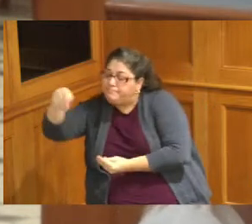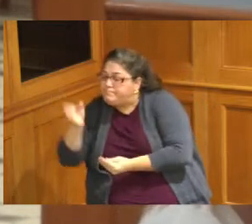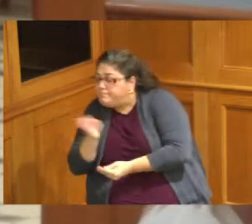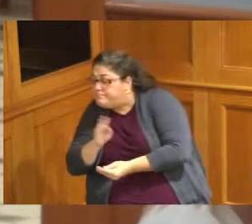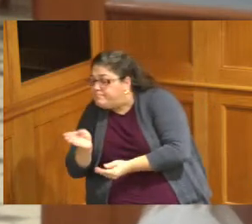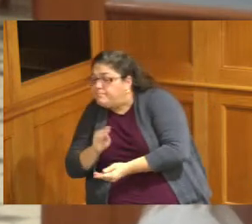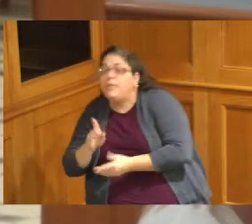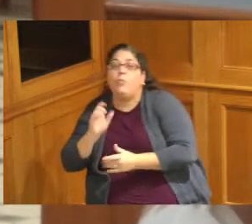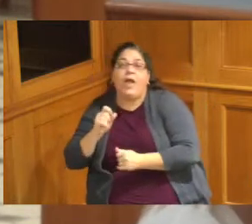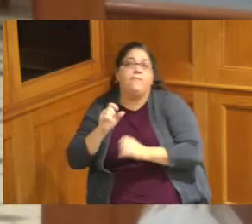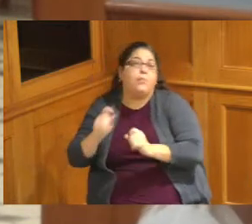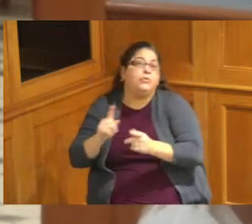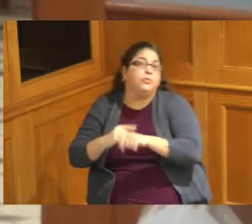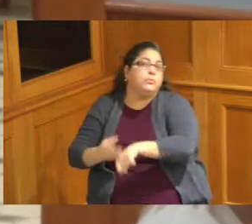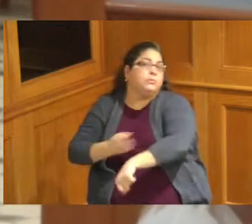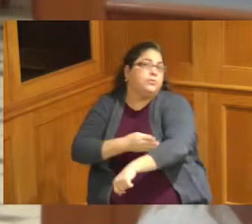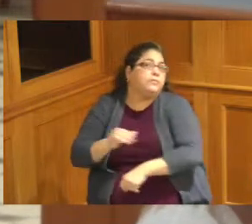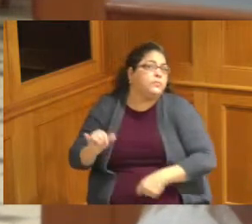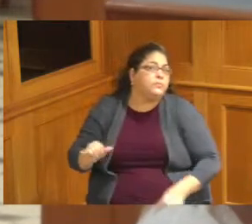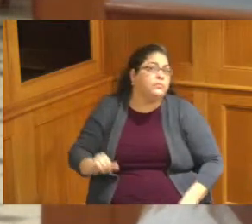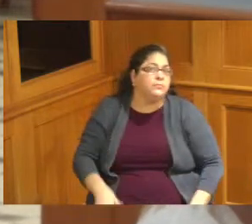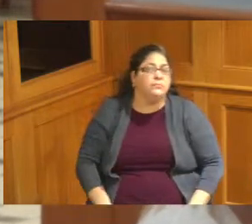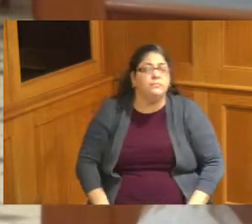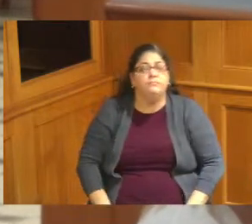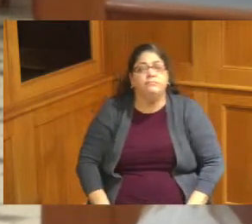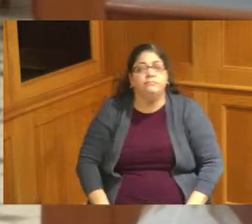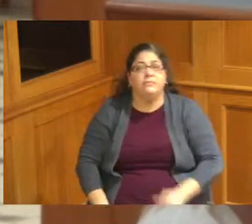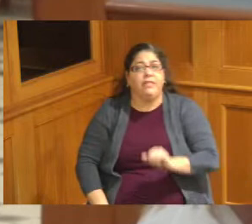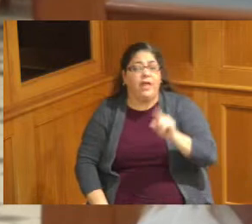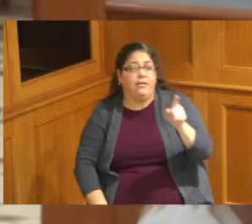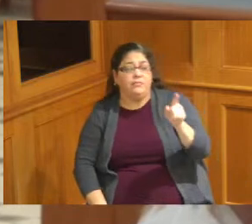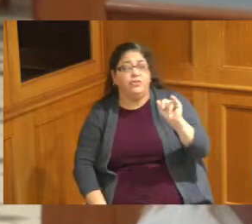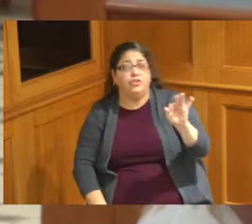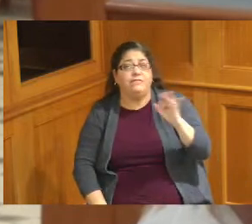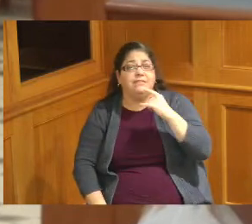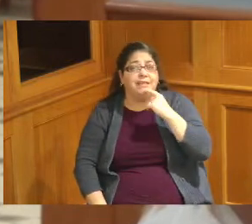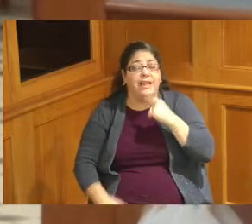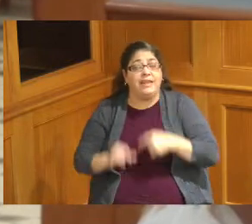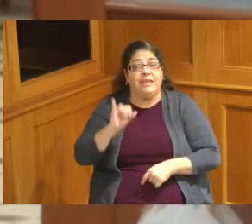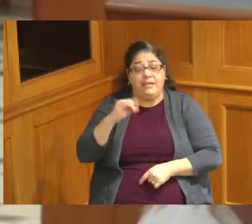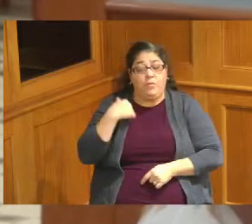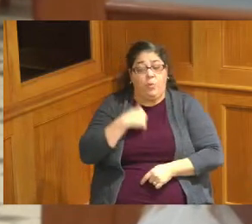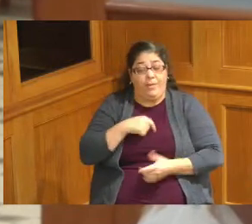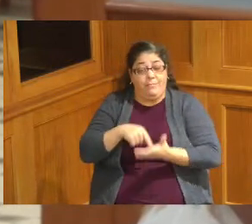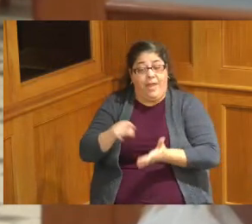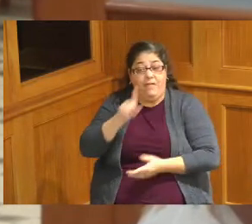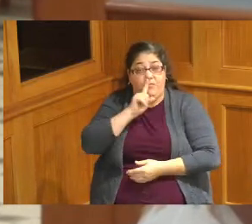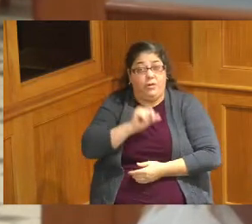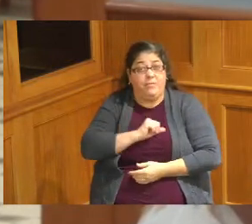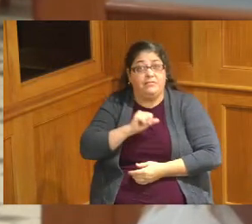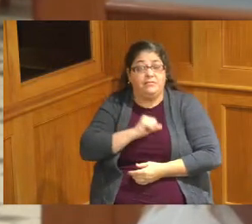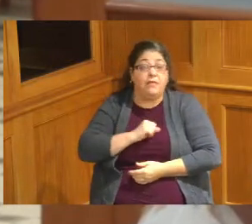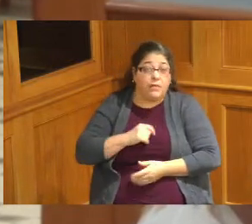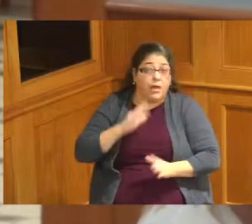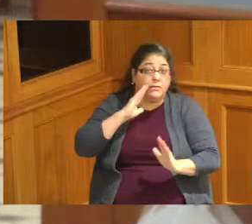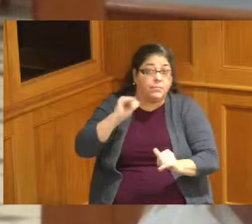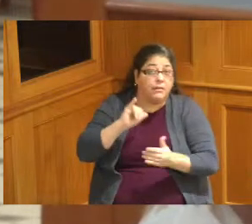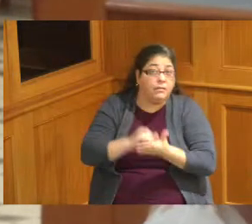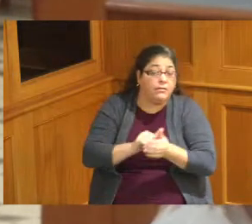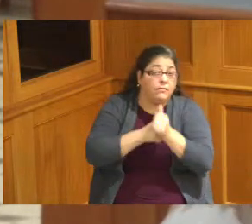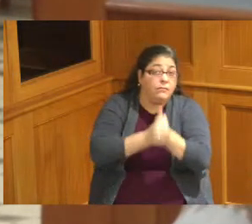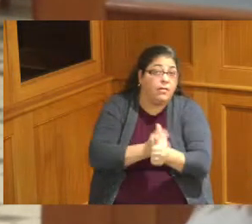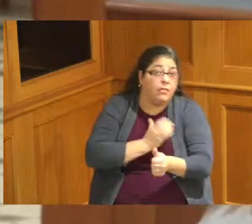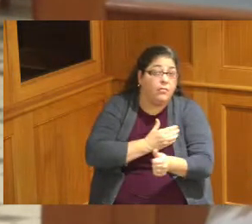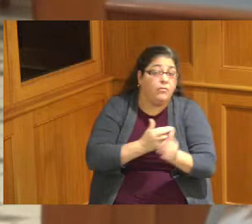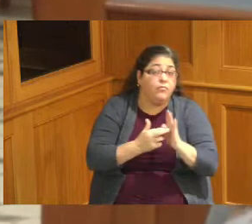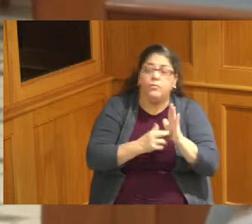as well. But yeah, like he said, if we're paying for it ourselves and not part of it, that's what we're going to expect. And I would say, not to